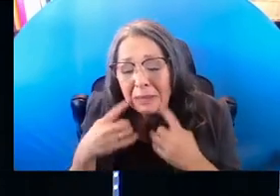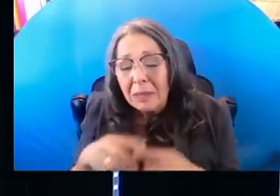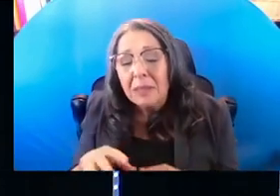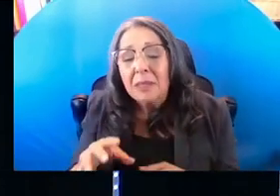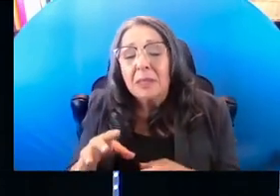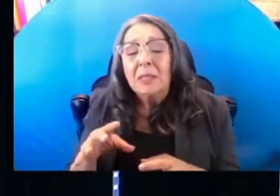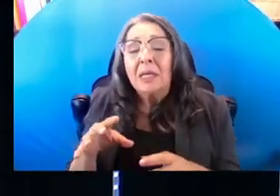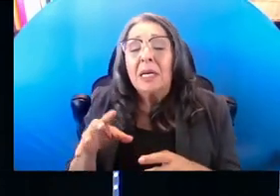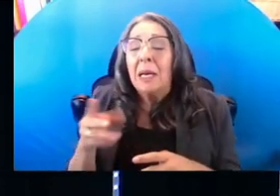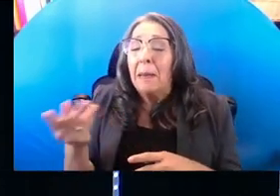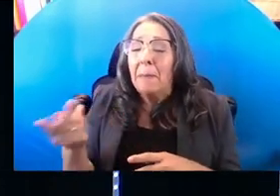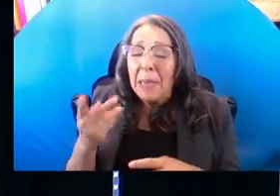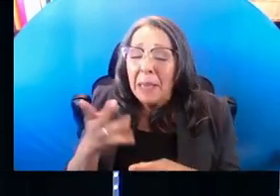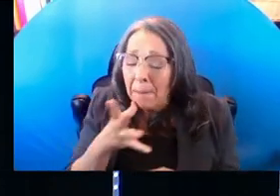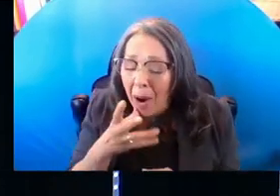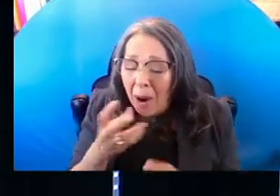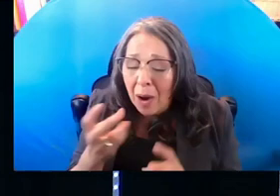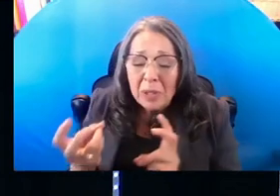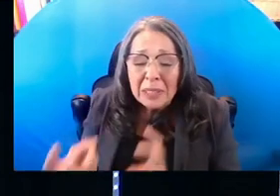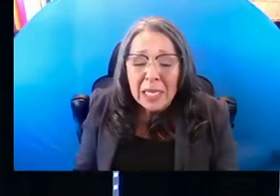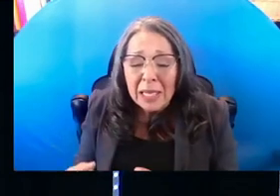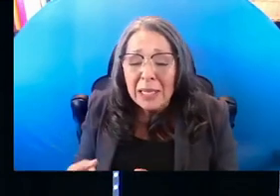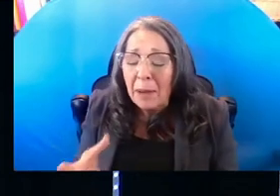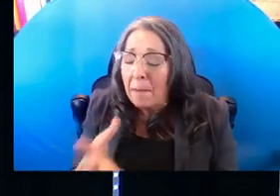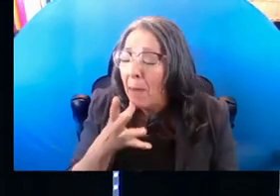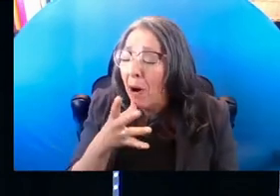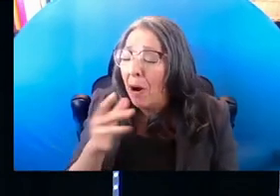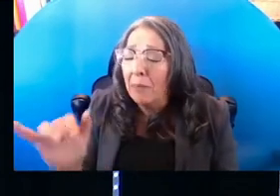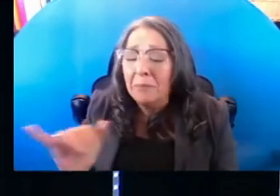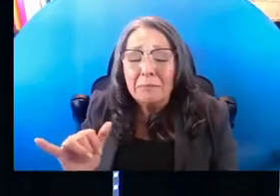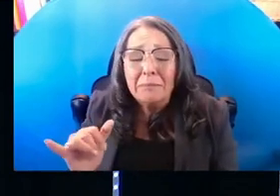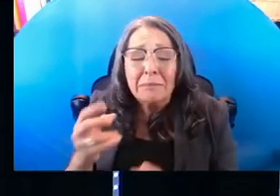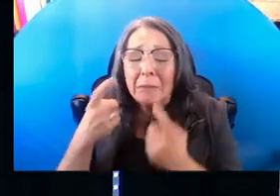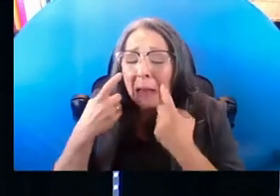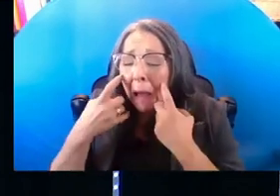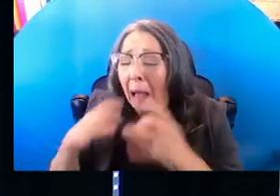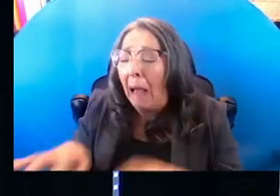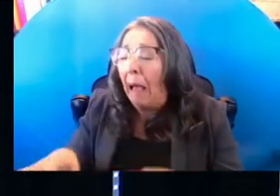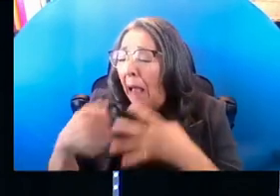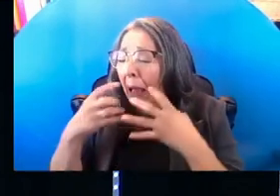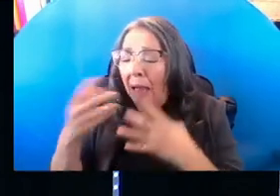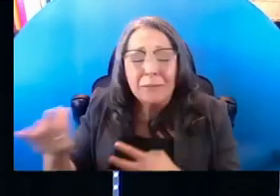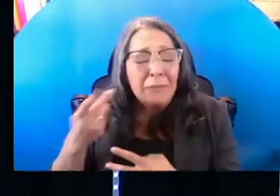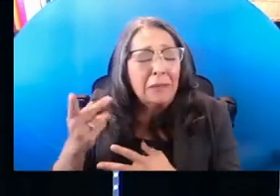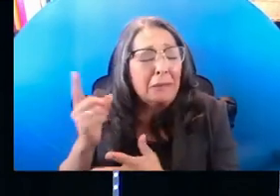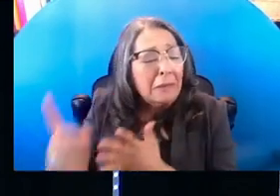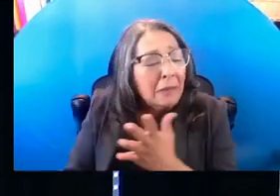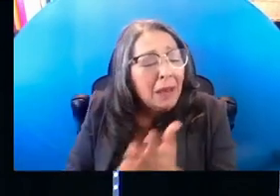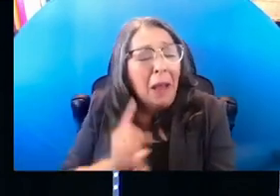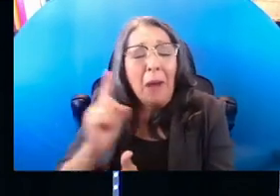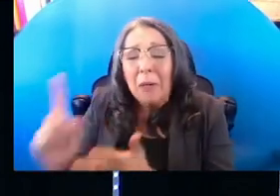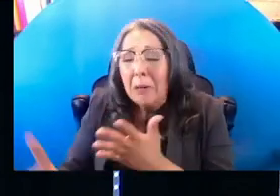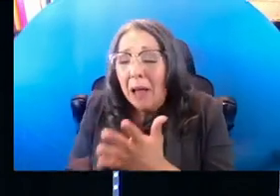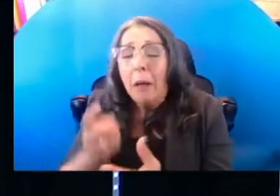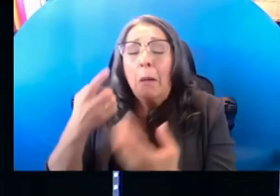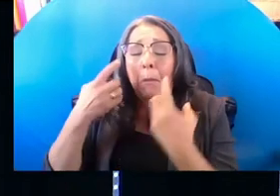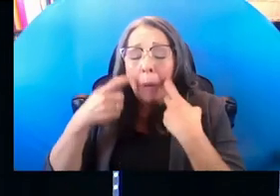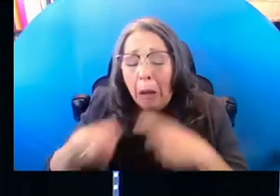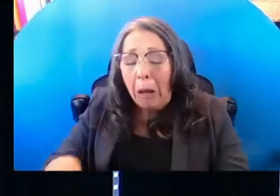And my mom and I sat in that room, and she started crying too. And we cried for hours, y'all. Like, I don't